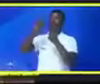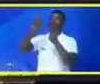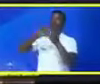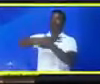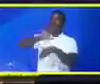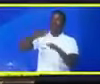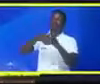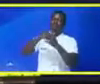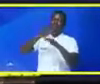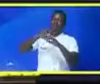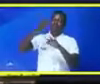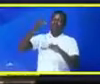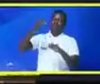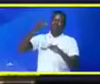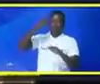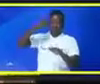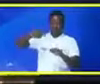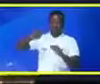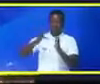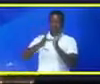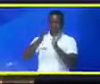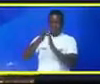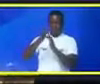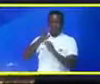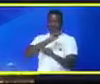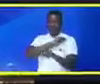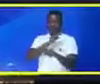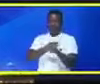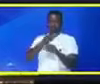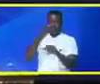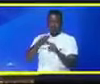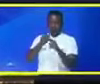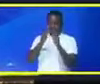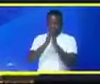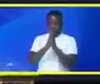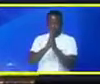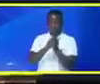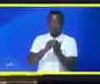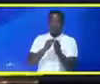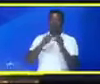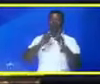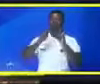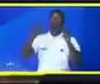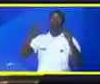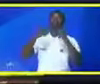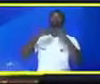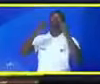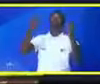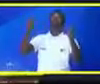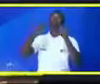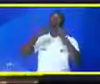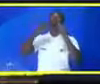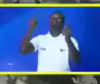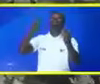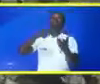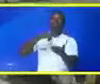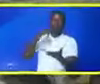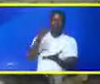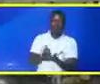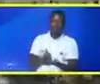the glory. For in Jesus' mighty and matchless name we pray. Shout a loud believing amen.